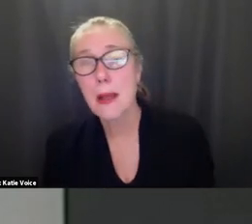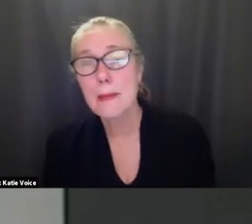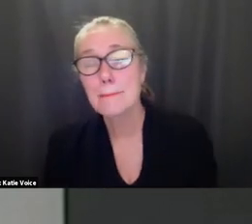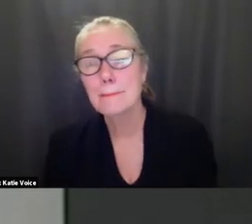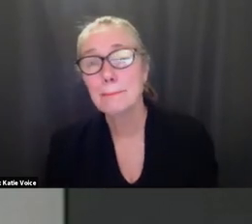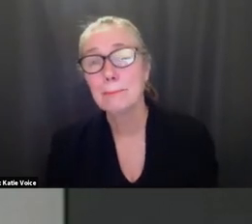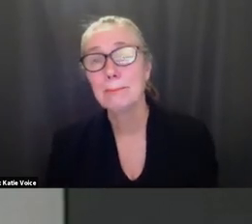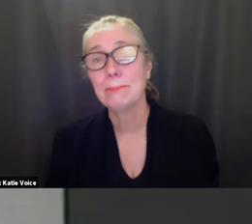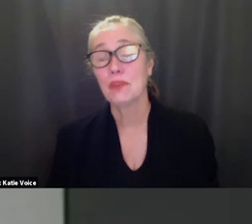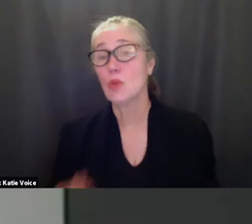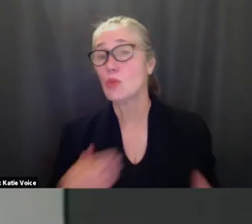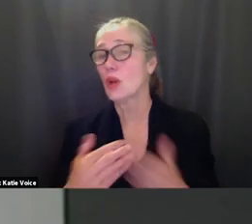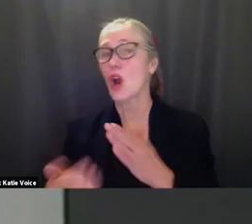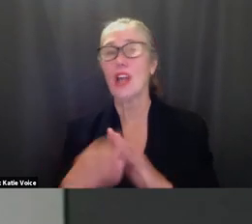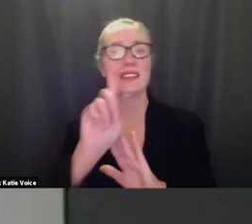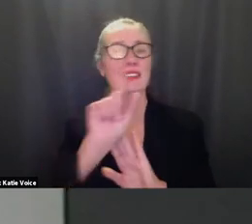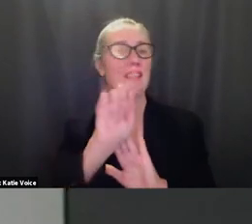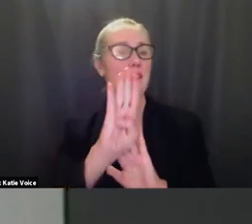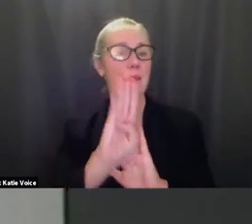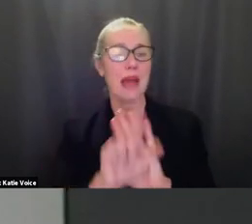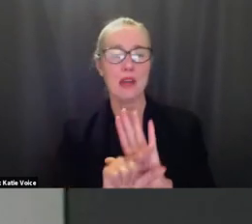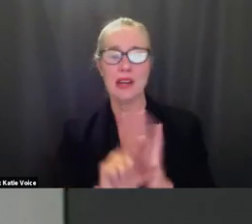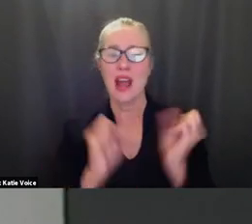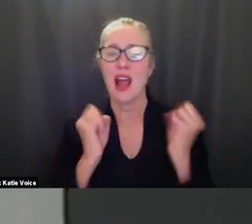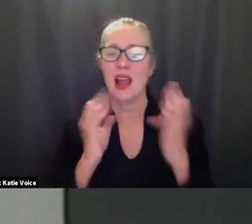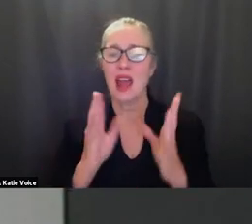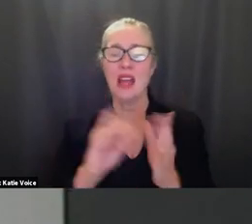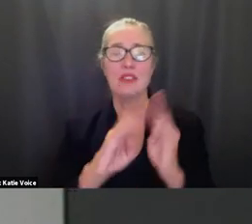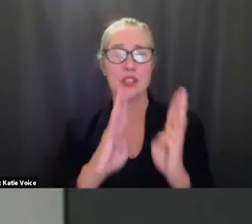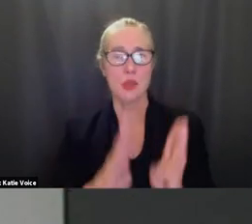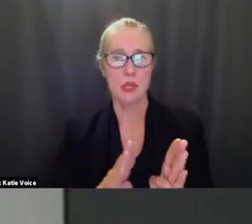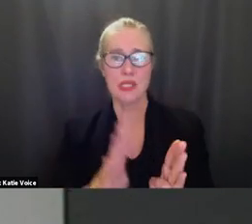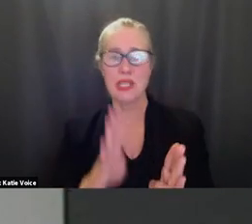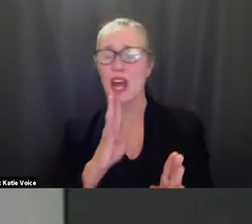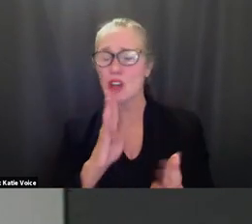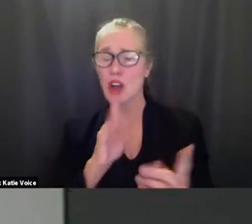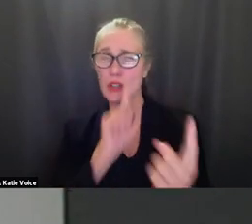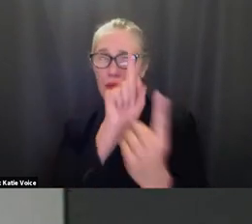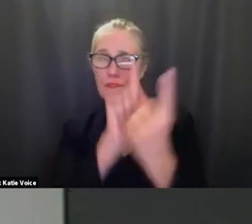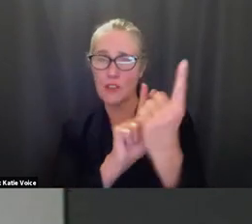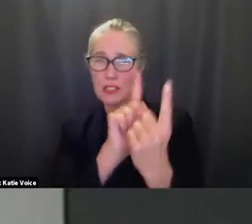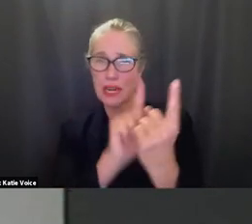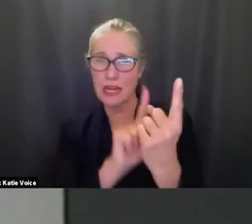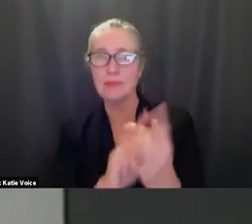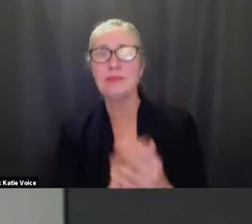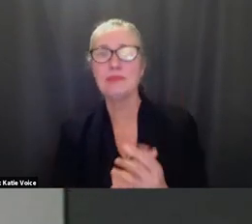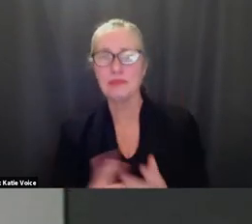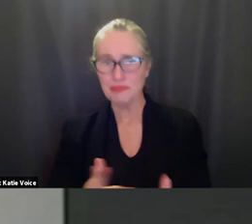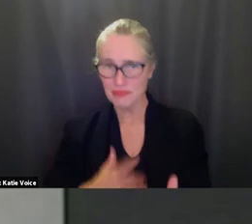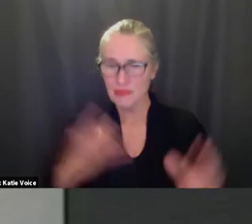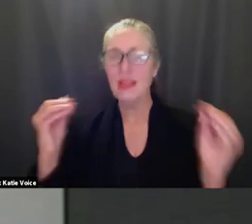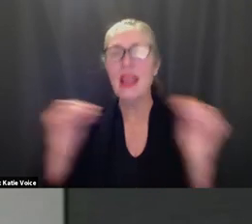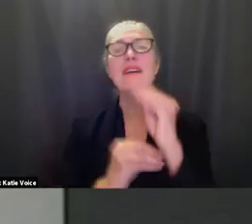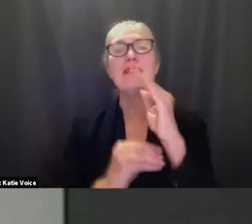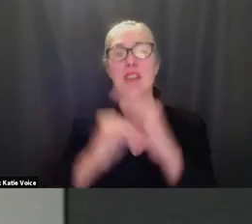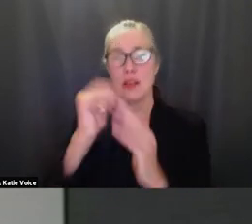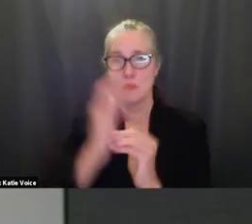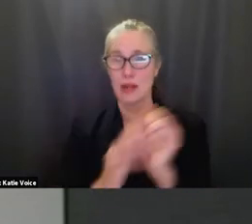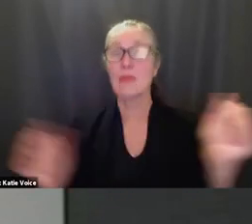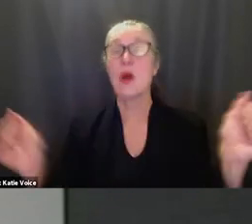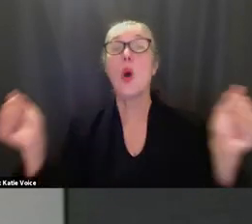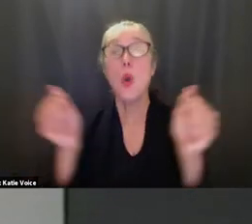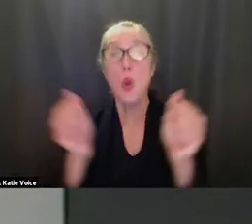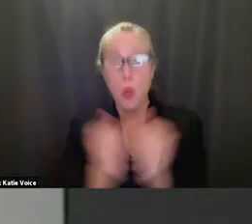regardless of their background a lot of students that i talked to firsthand did feel more comfortable with an